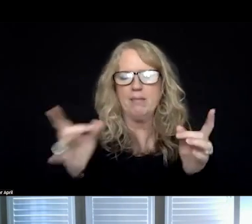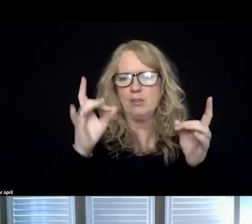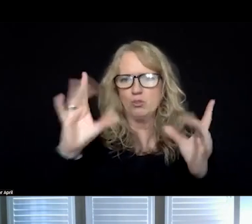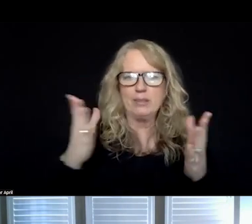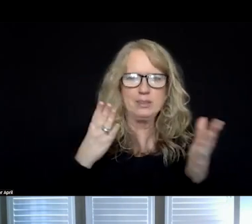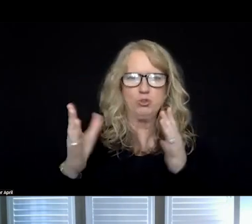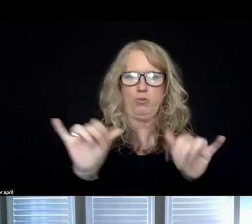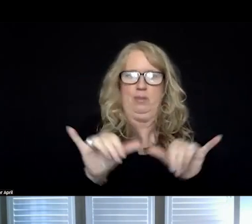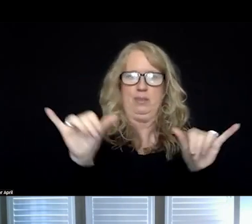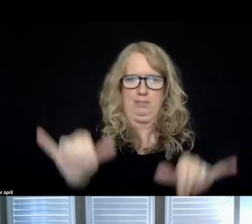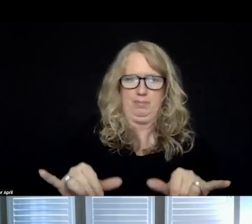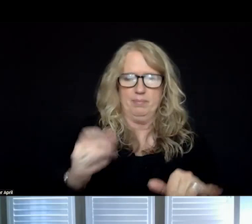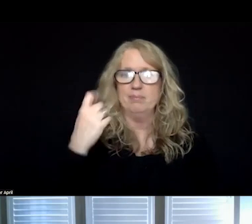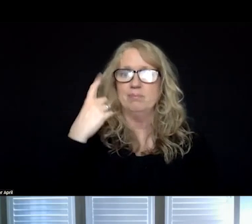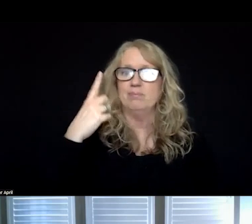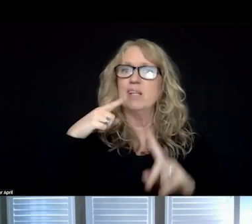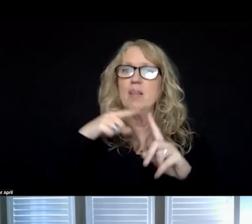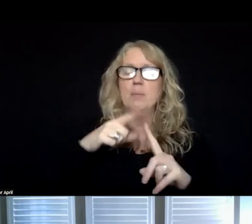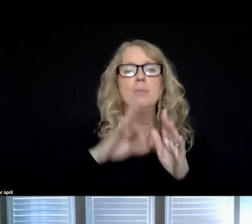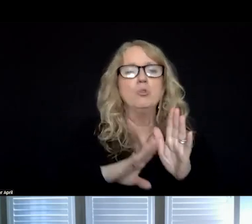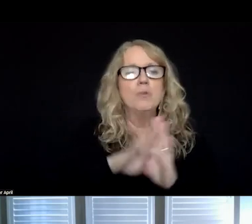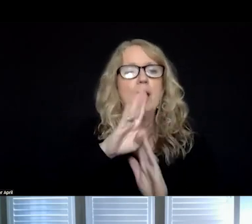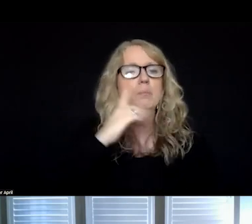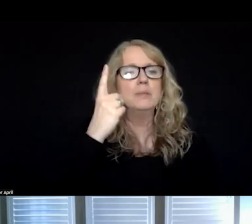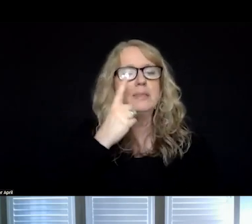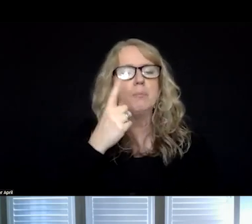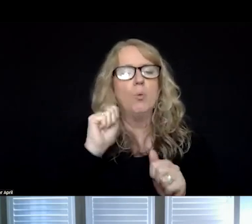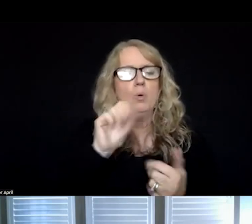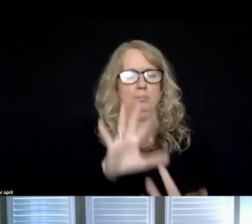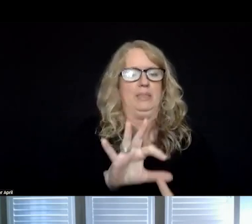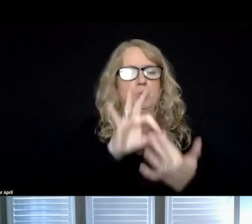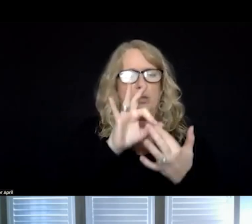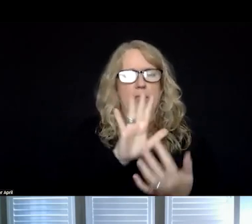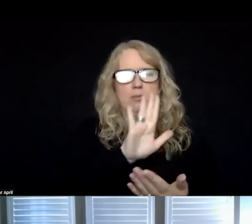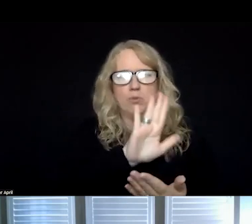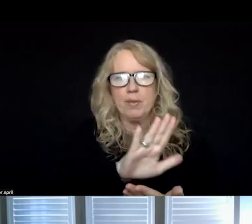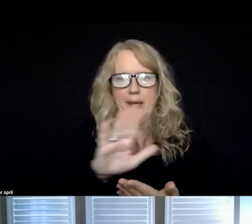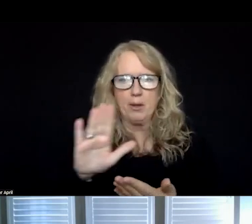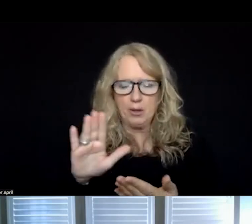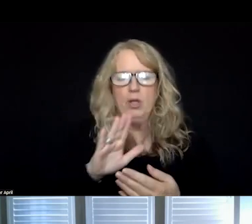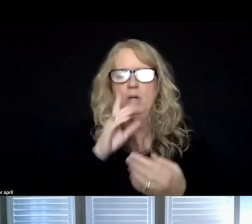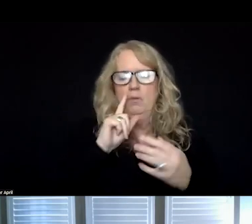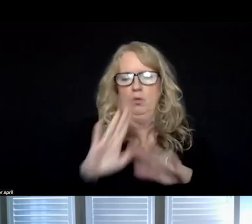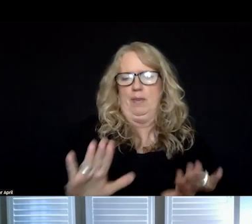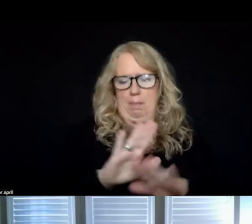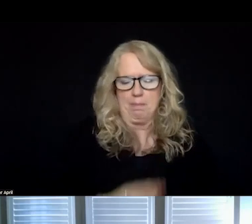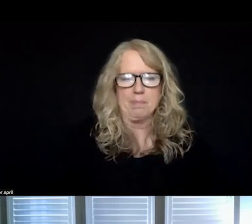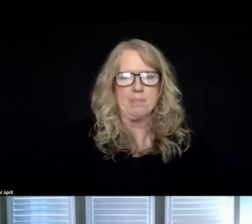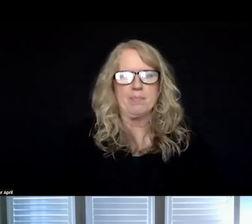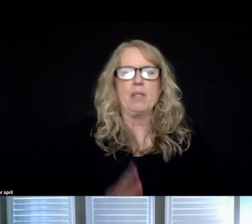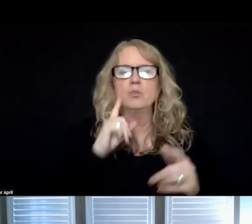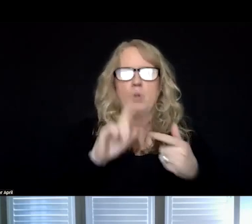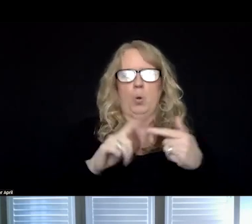system. The idea was that they would develop something that would be unique to them, that would be useful for them. So the process